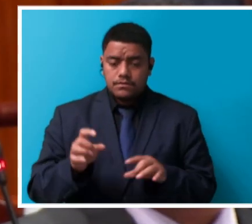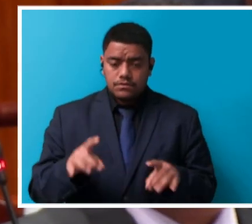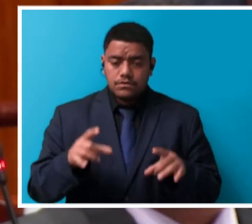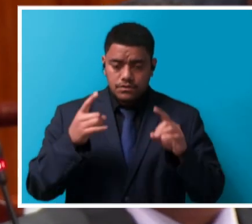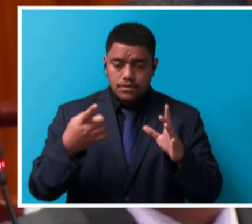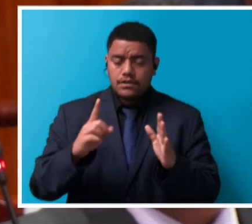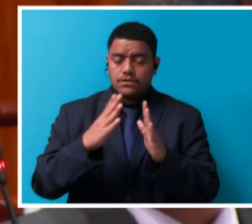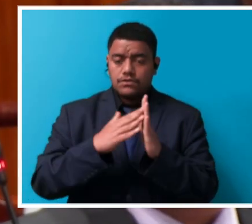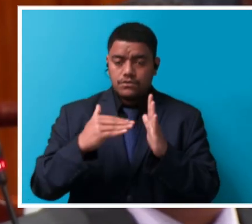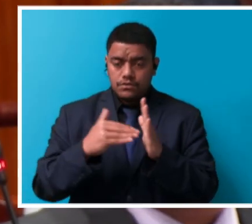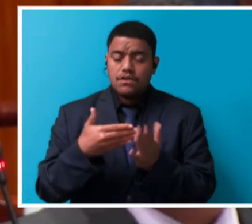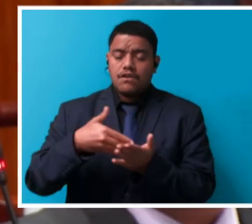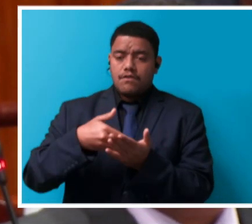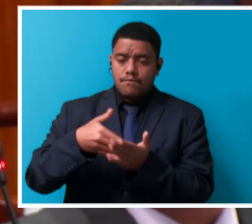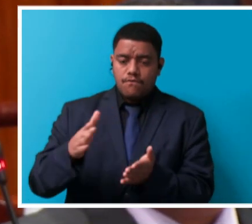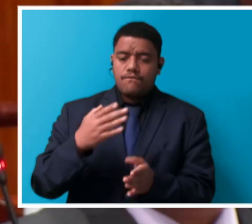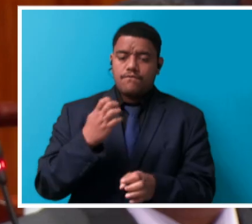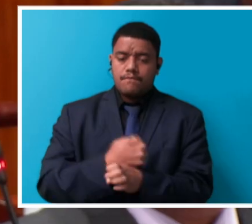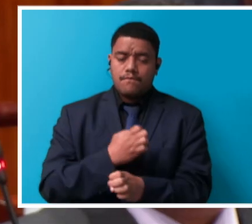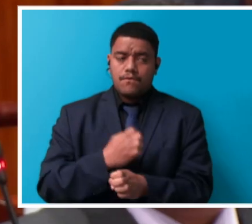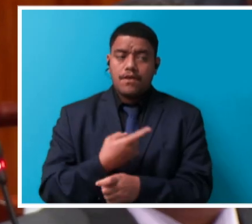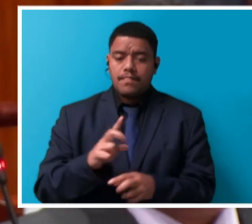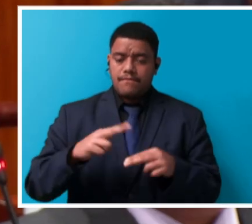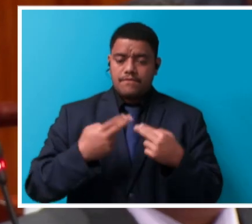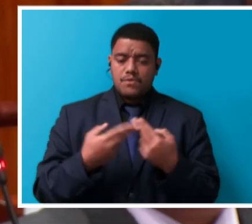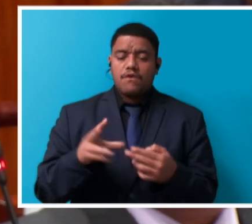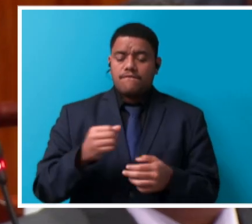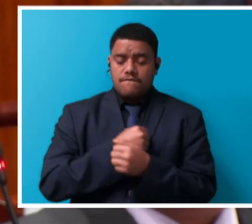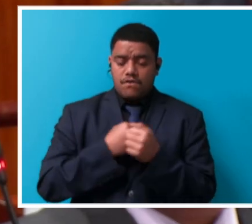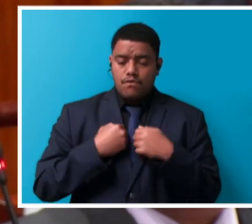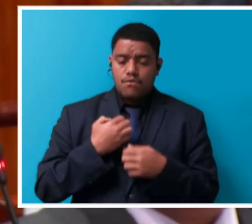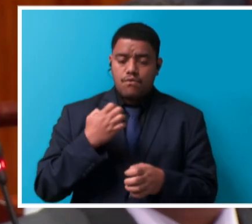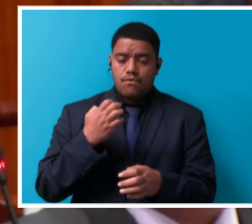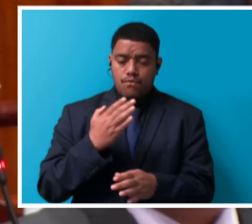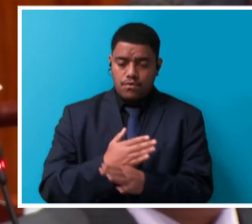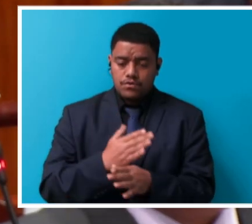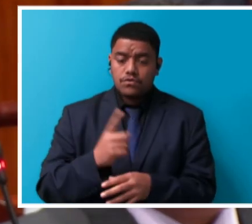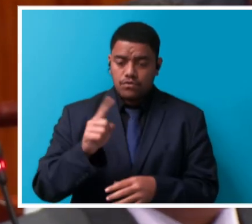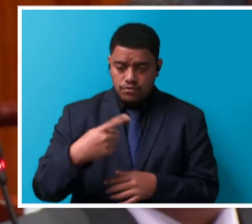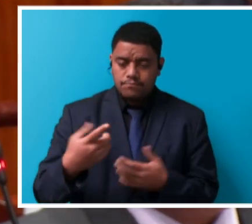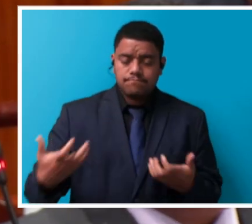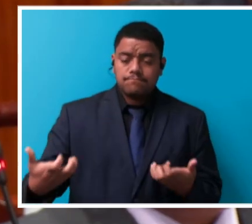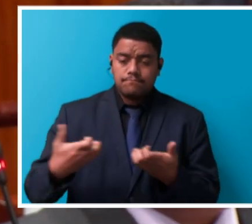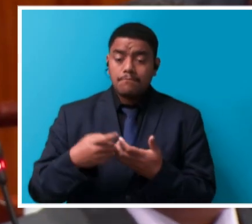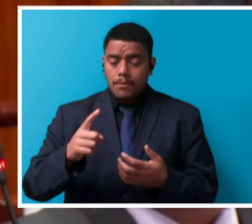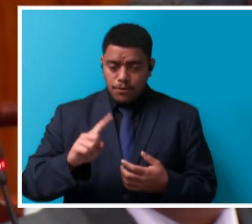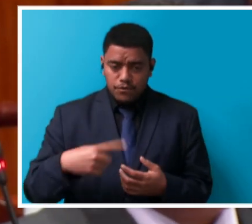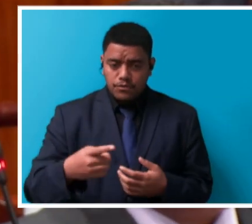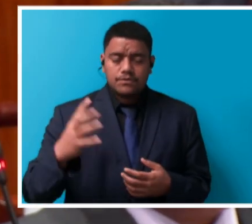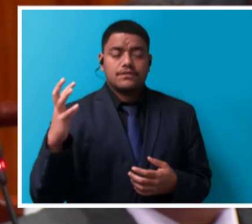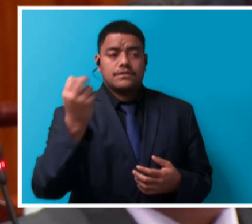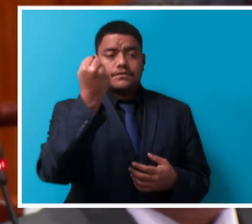Zealand, approved employers and the families of our workers for their continued cooperation in making these schemes